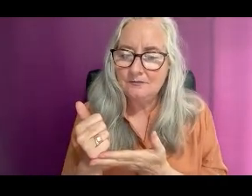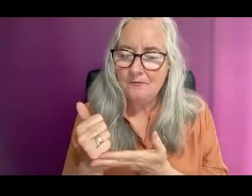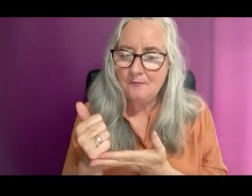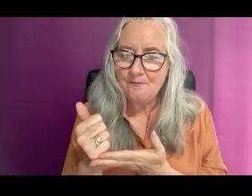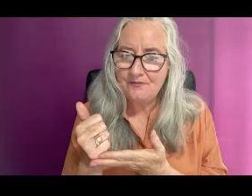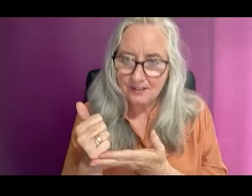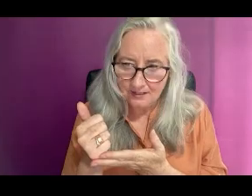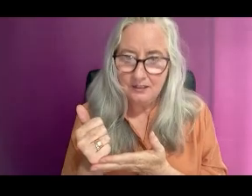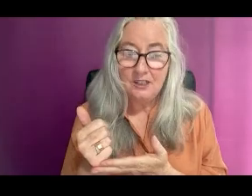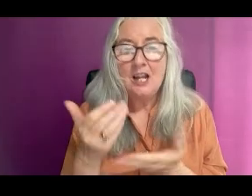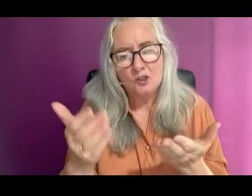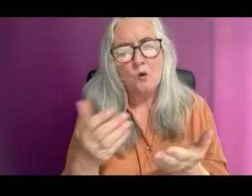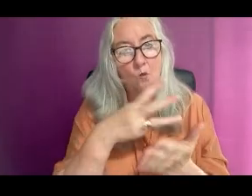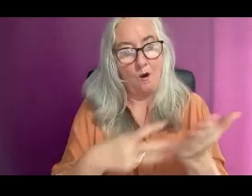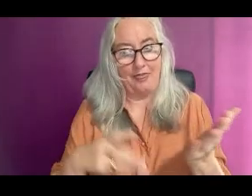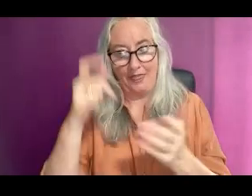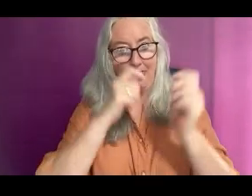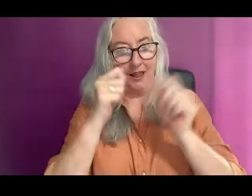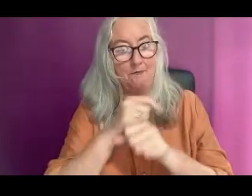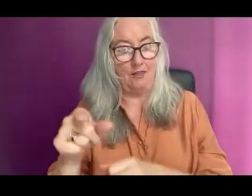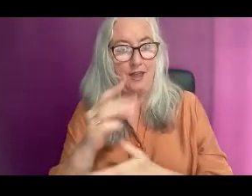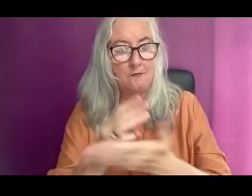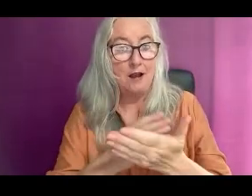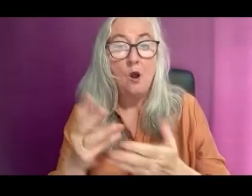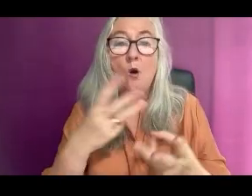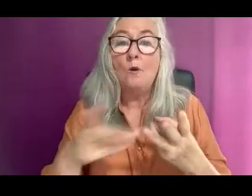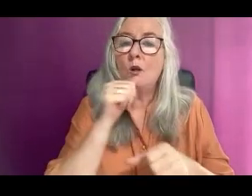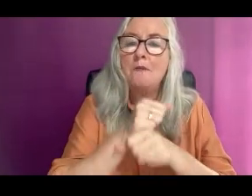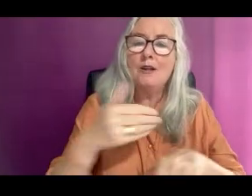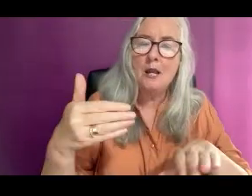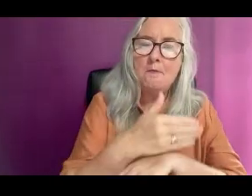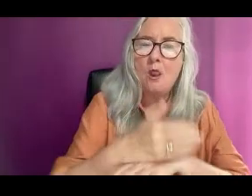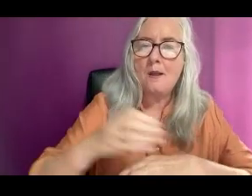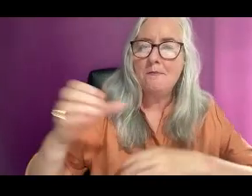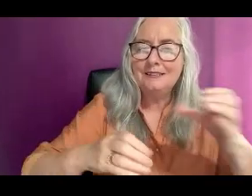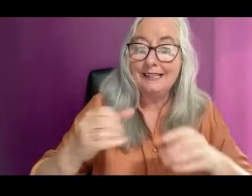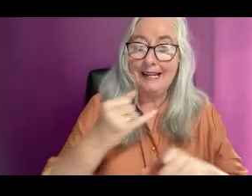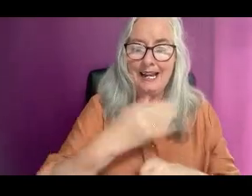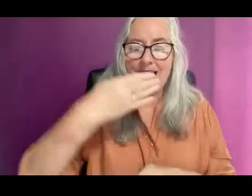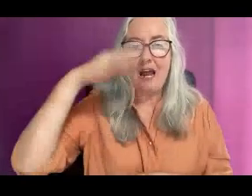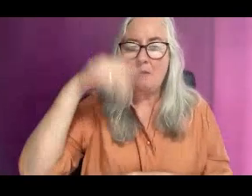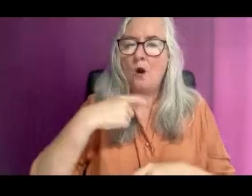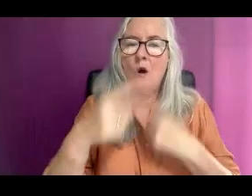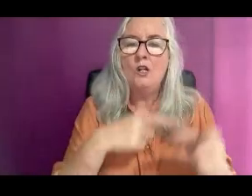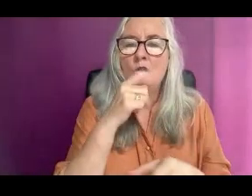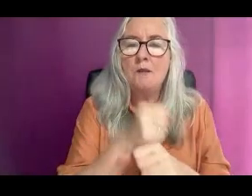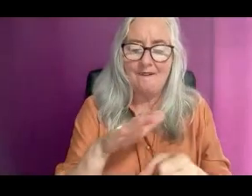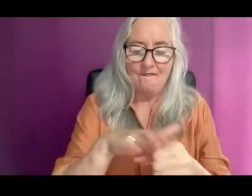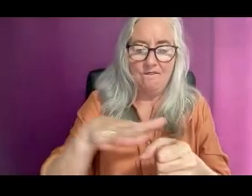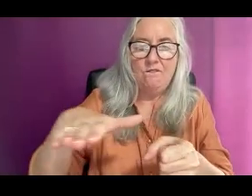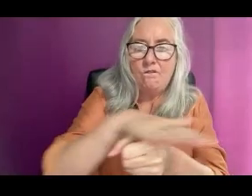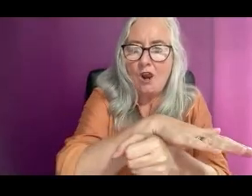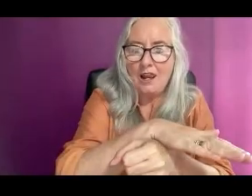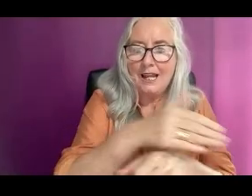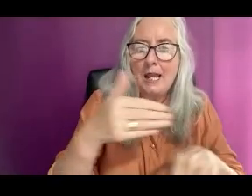or just to think about them. And when it comes to employment, in Ireland, we always talk about full employment, which is great, but